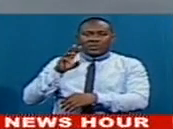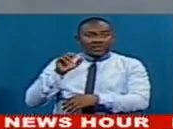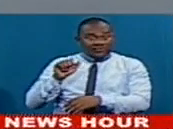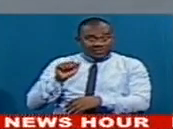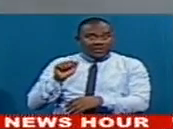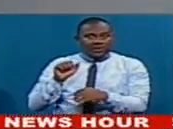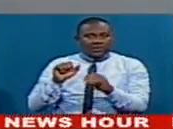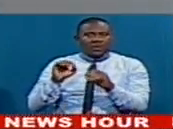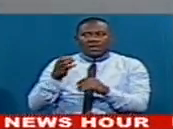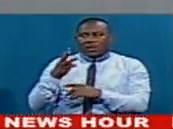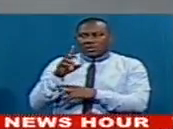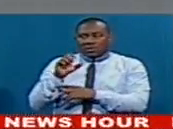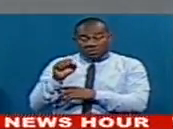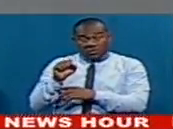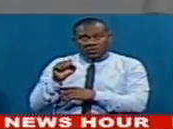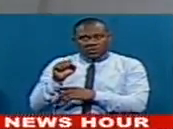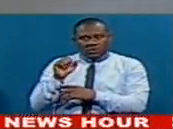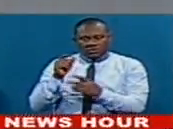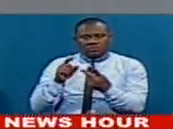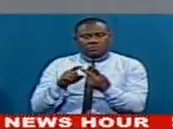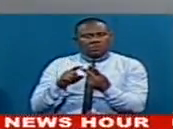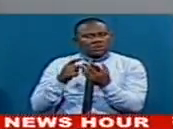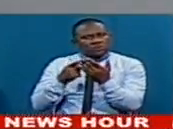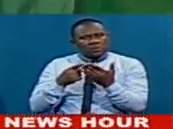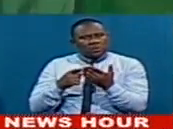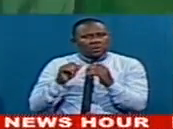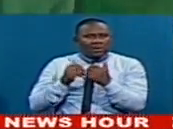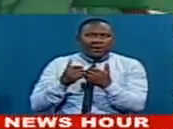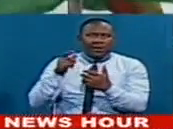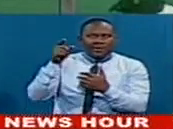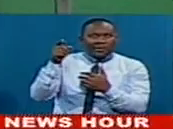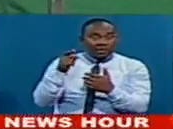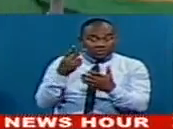body, ECOWAS. He will also discuss ways of deepening